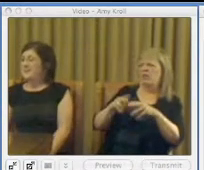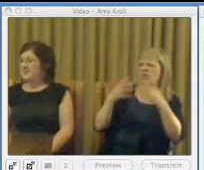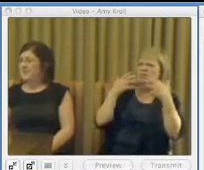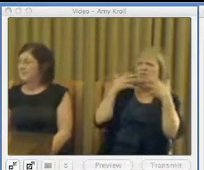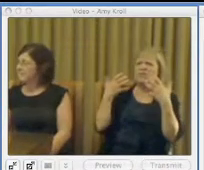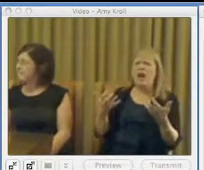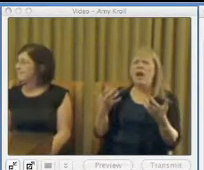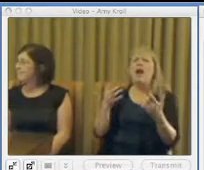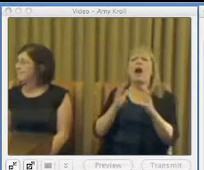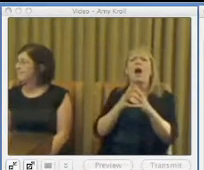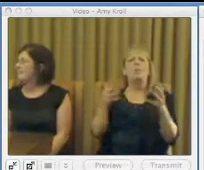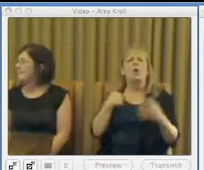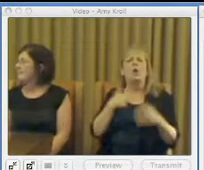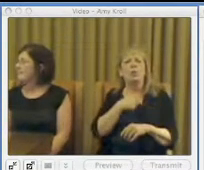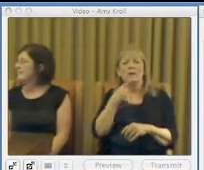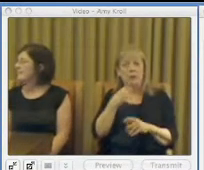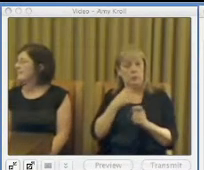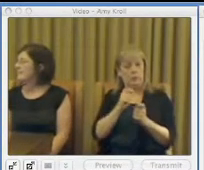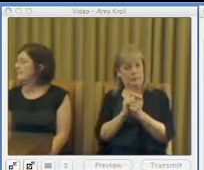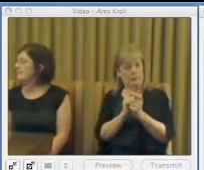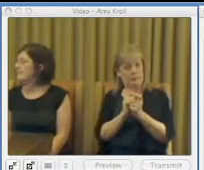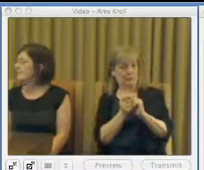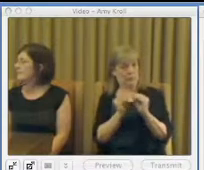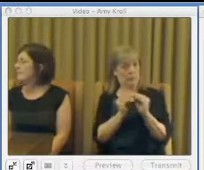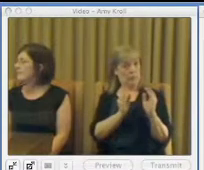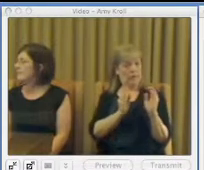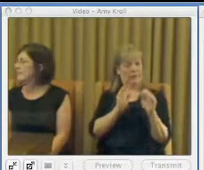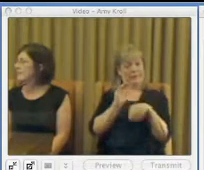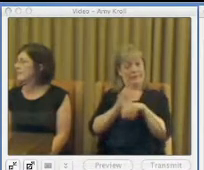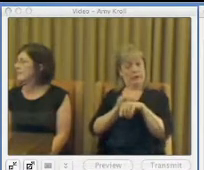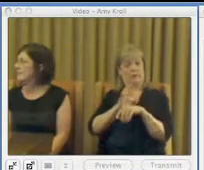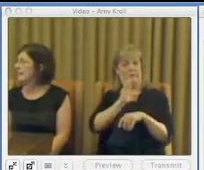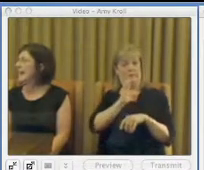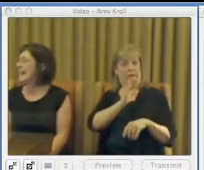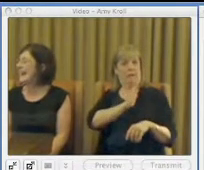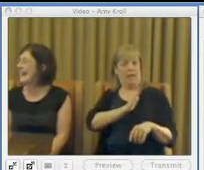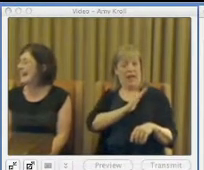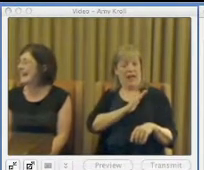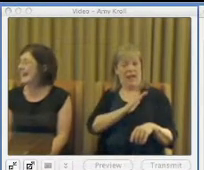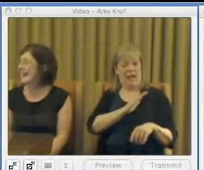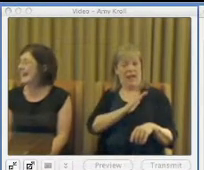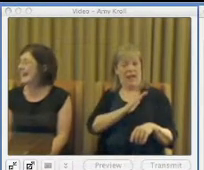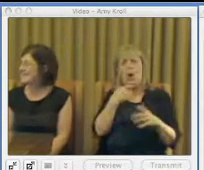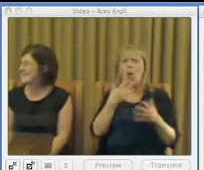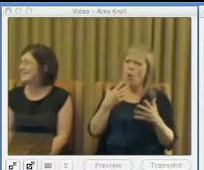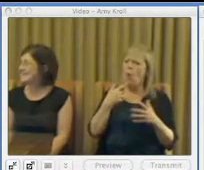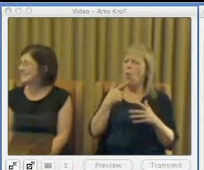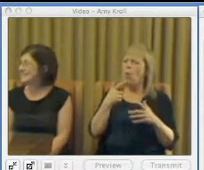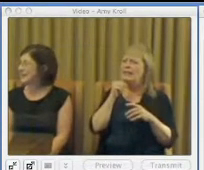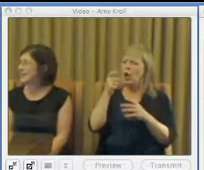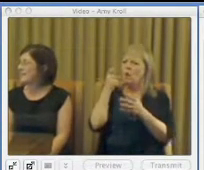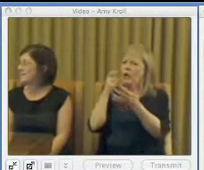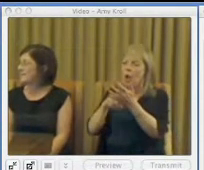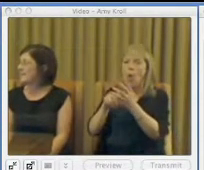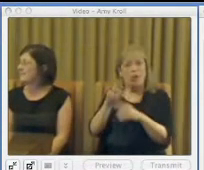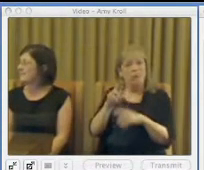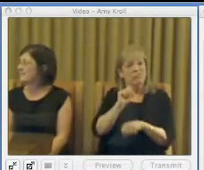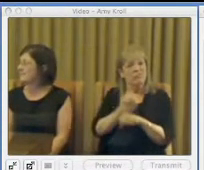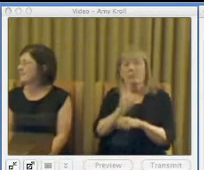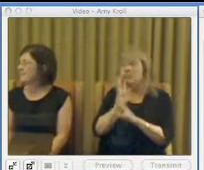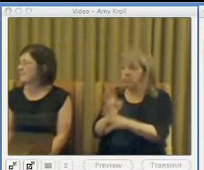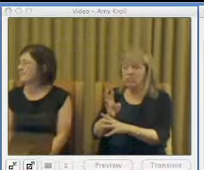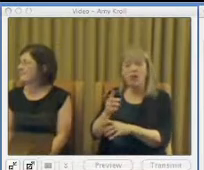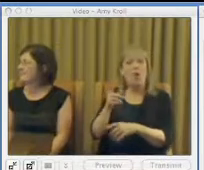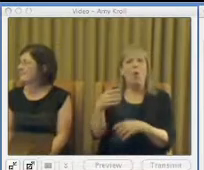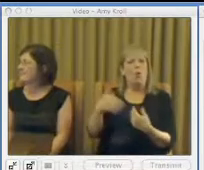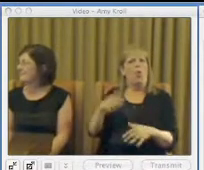with that? You know, do we say, I almost didn't recognize you, or do we say, wow, you really got fat? Because the goal isn't to insult,